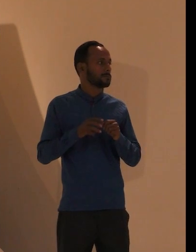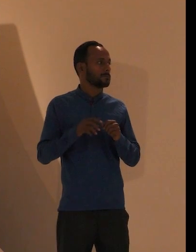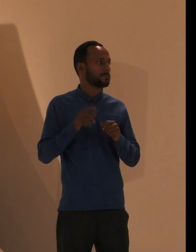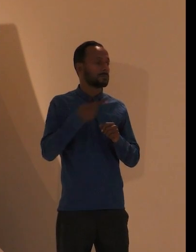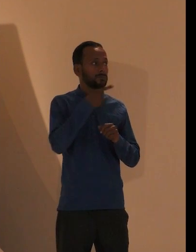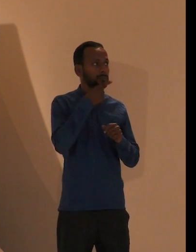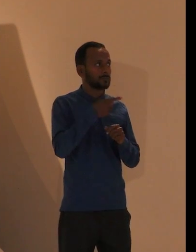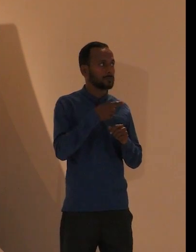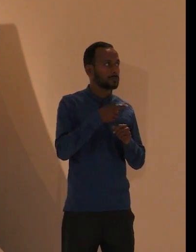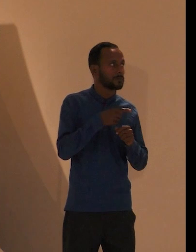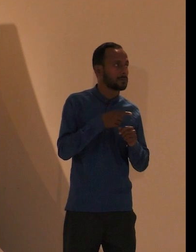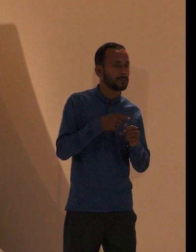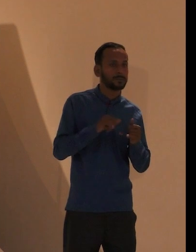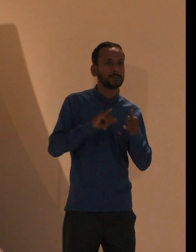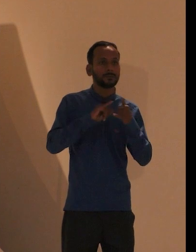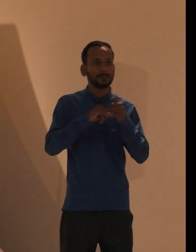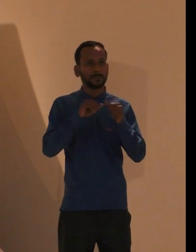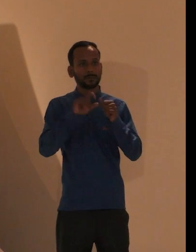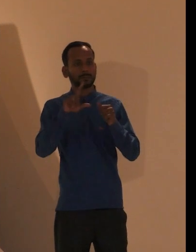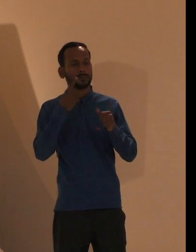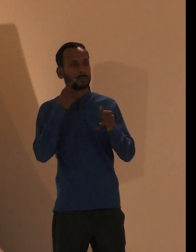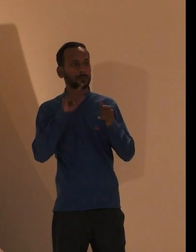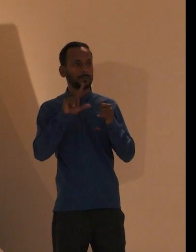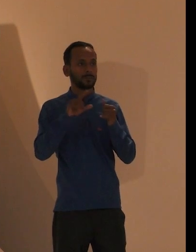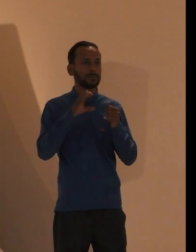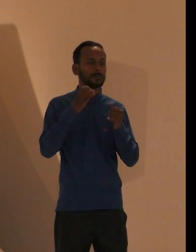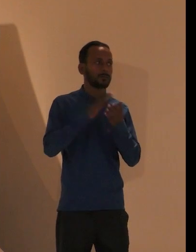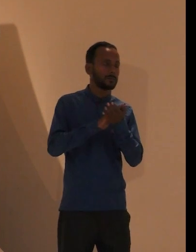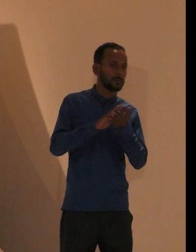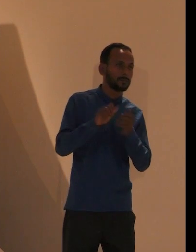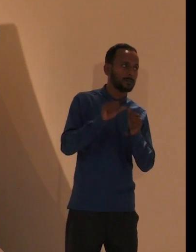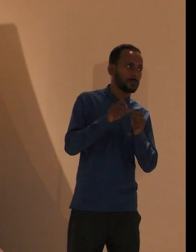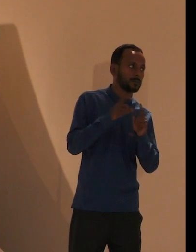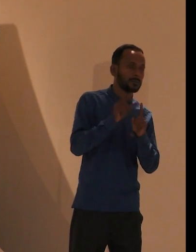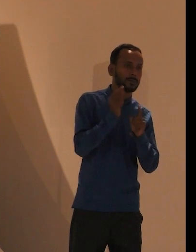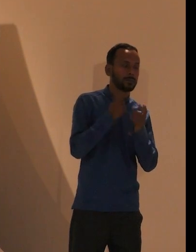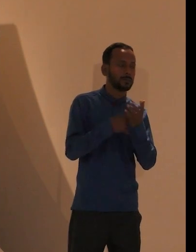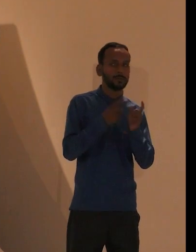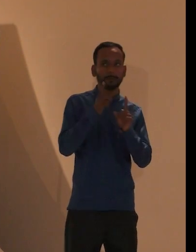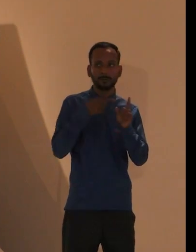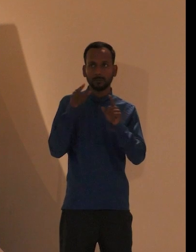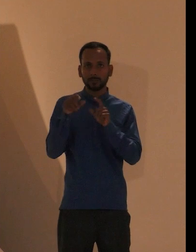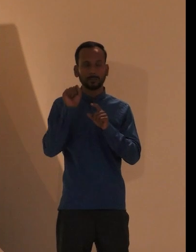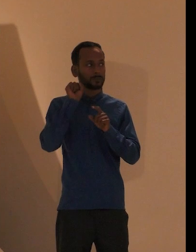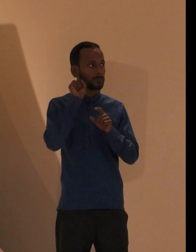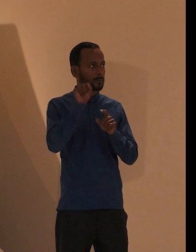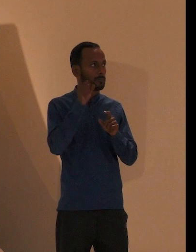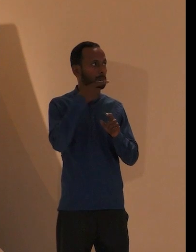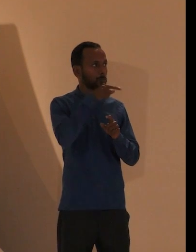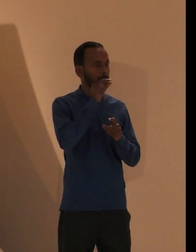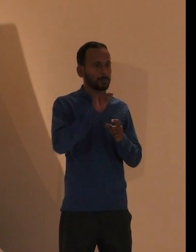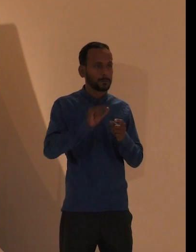papers, his original song books, where you can see, like the Tagore manuscript on the preceding